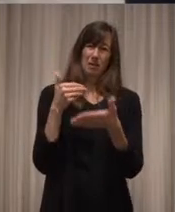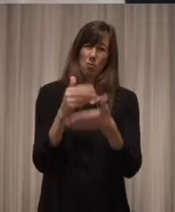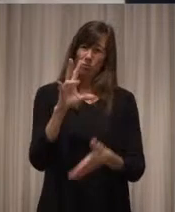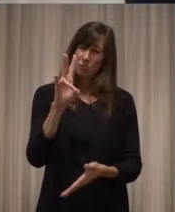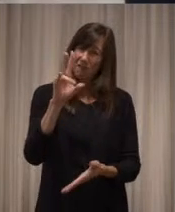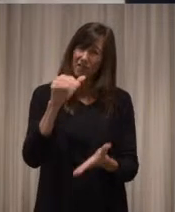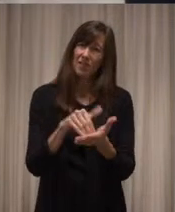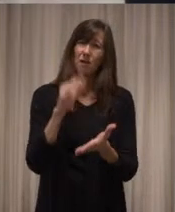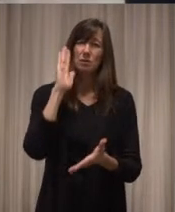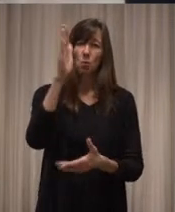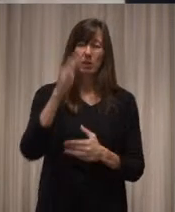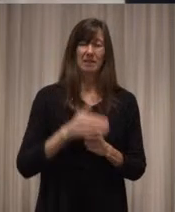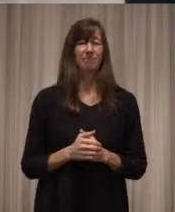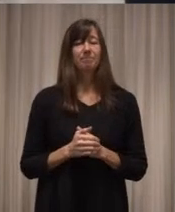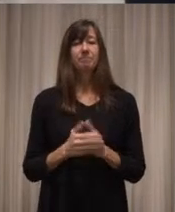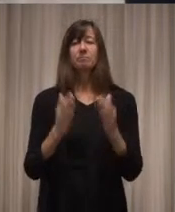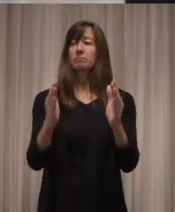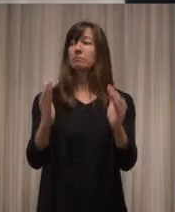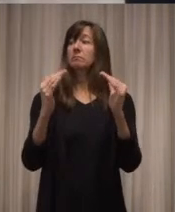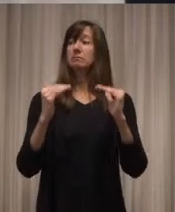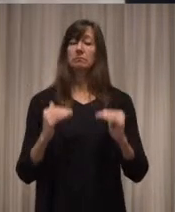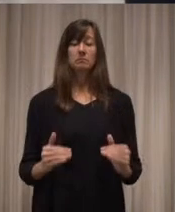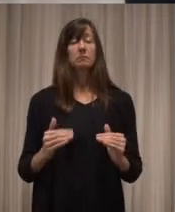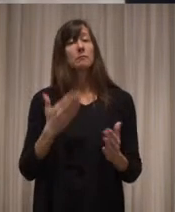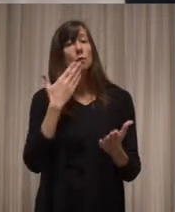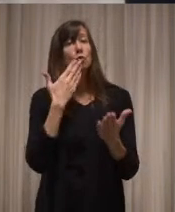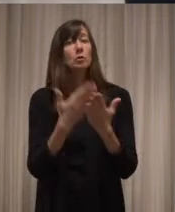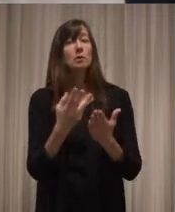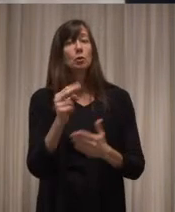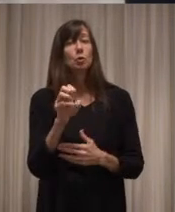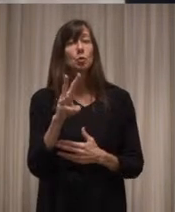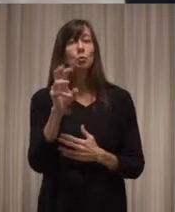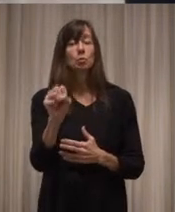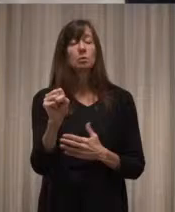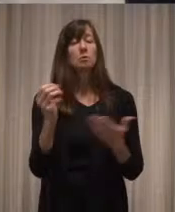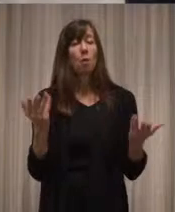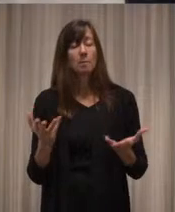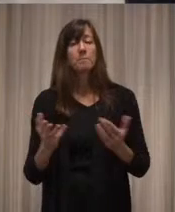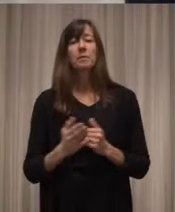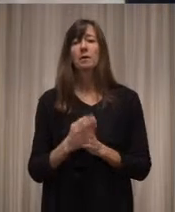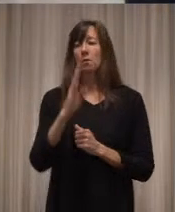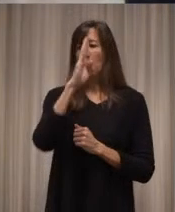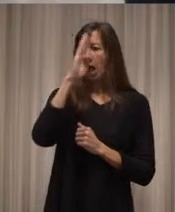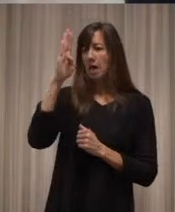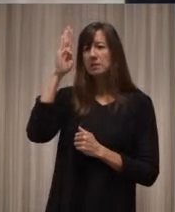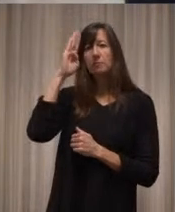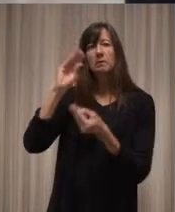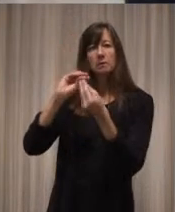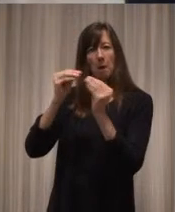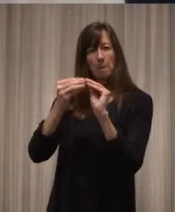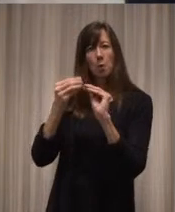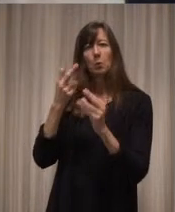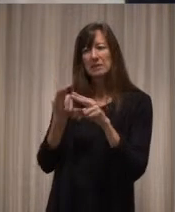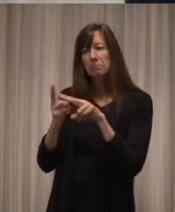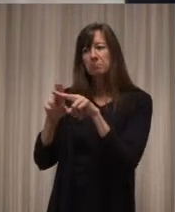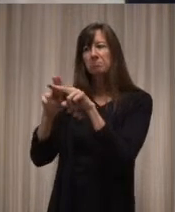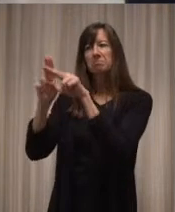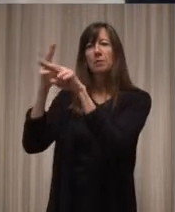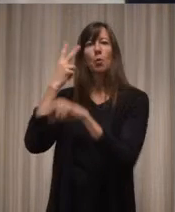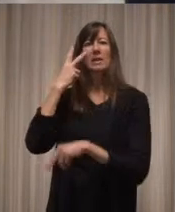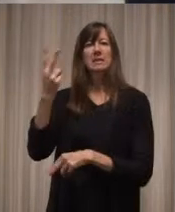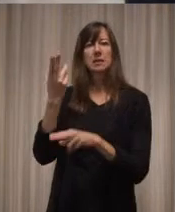One piece of good news here, while we have seen on the hospitalization side the current hospitalizations go up, I want to